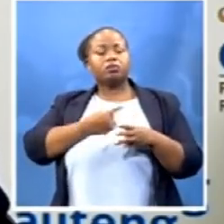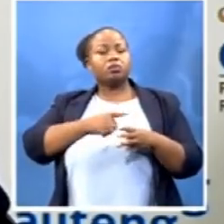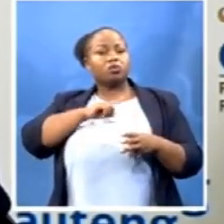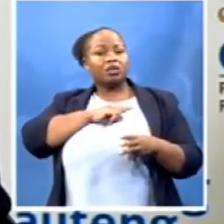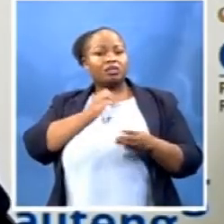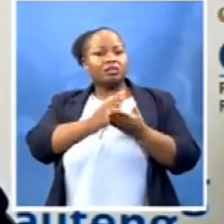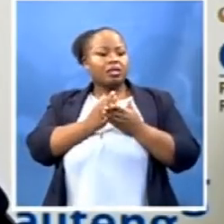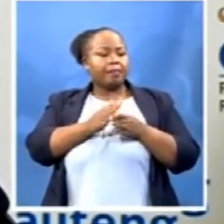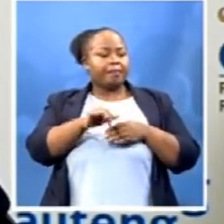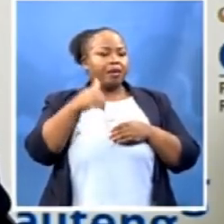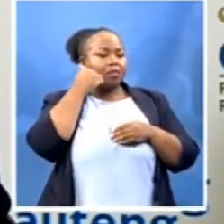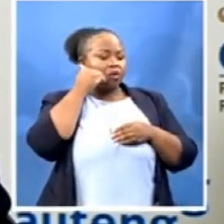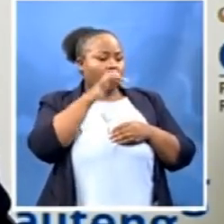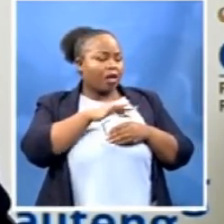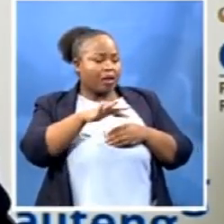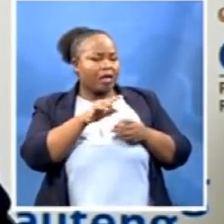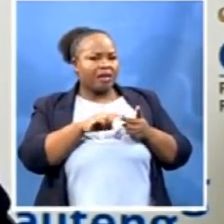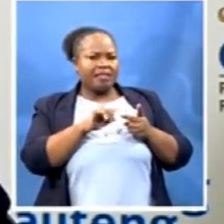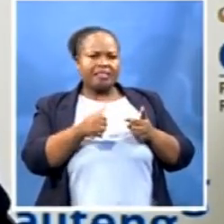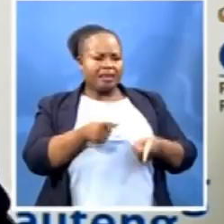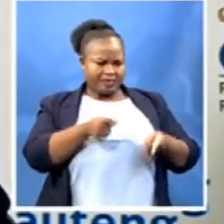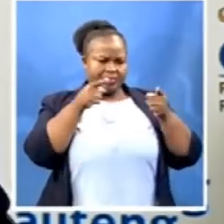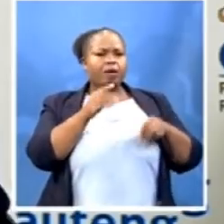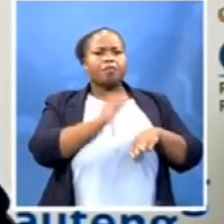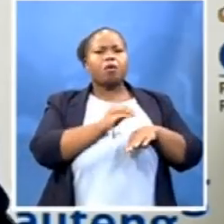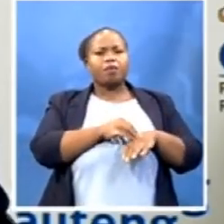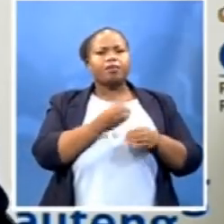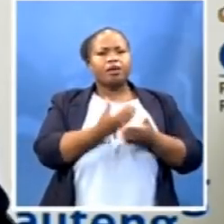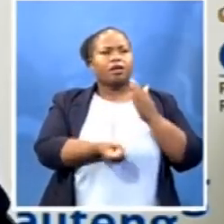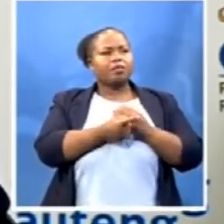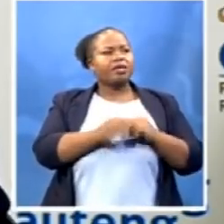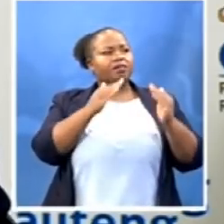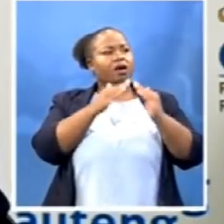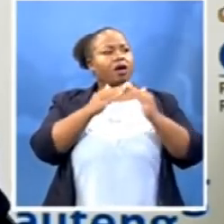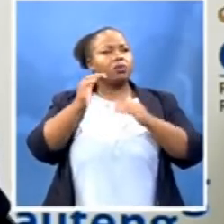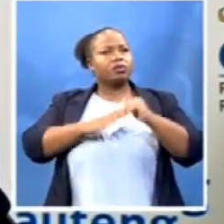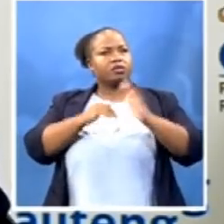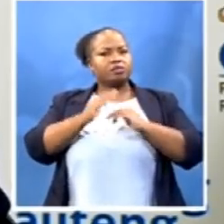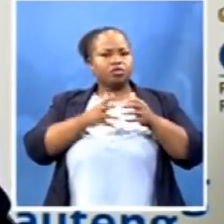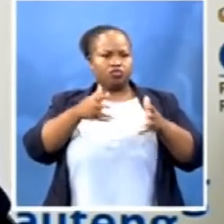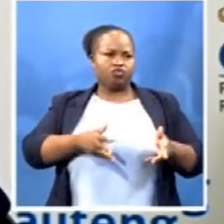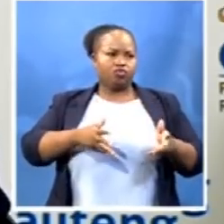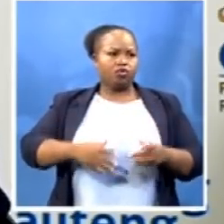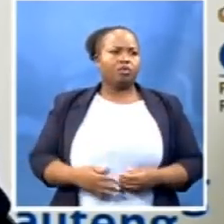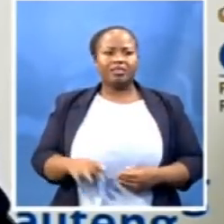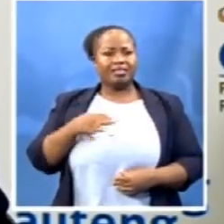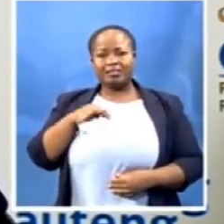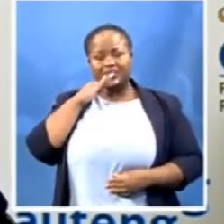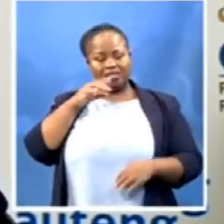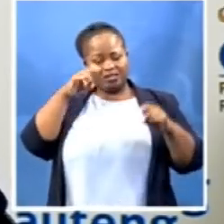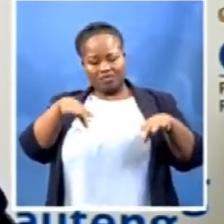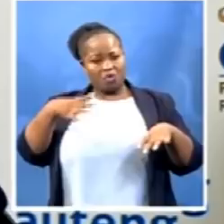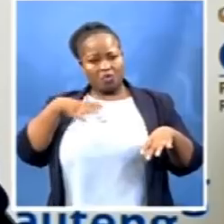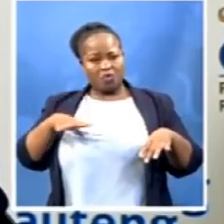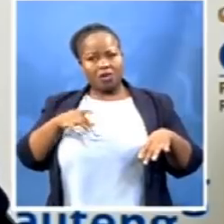becomes an even bigger problem. So it's not that we don't want to make use of the land, we do, but the